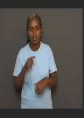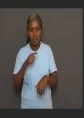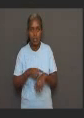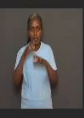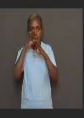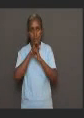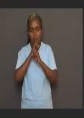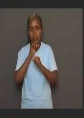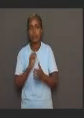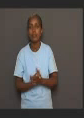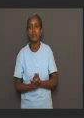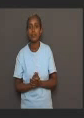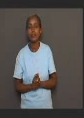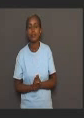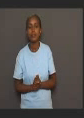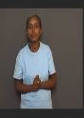Time's up.